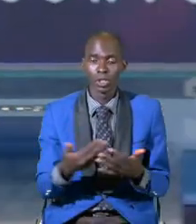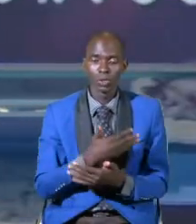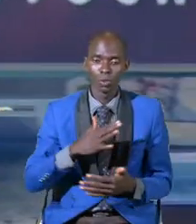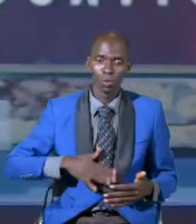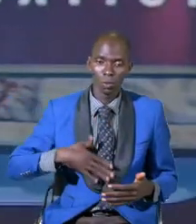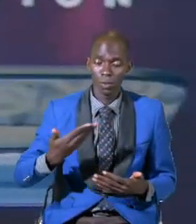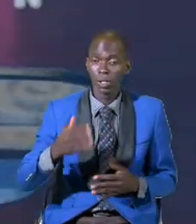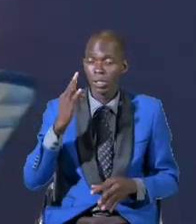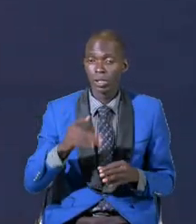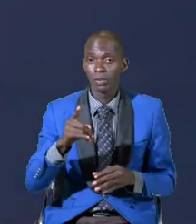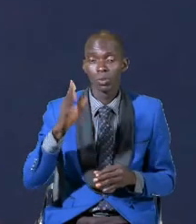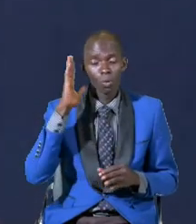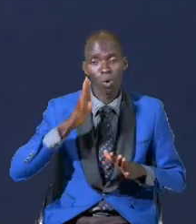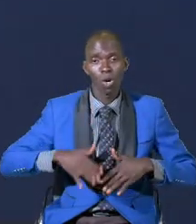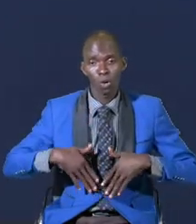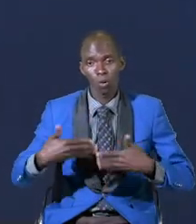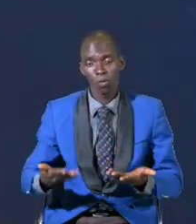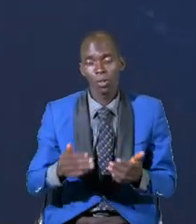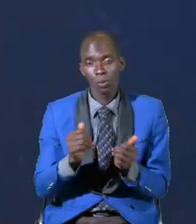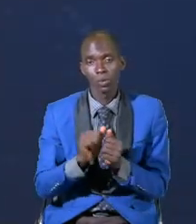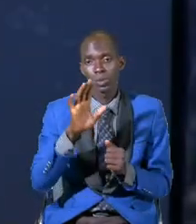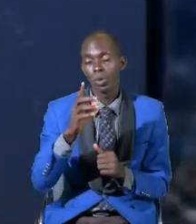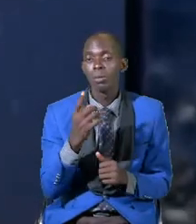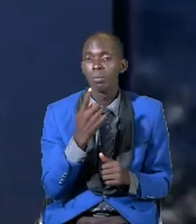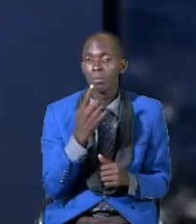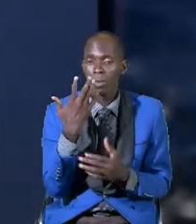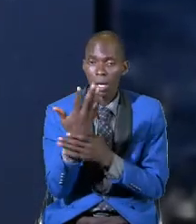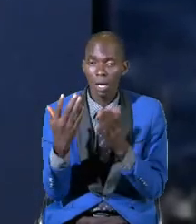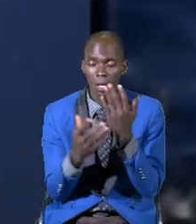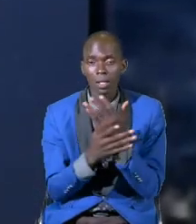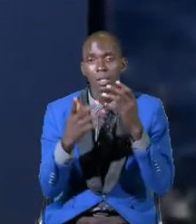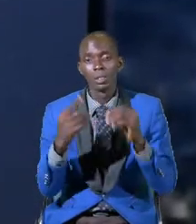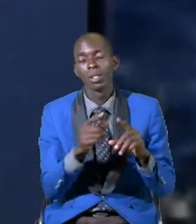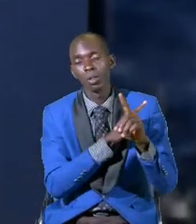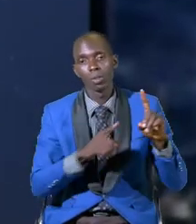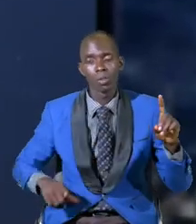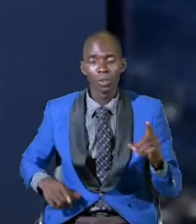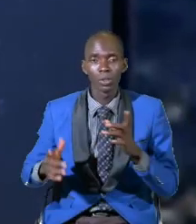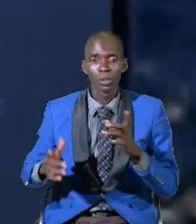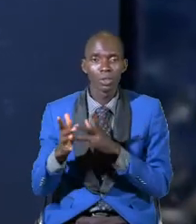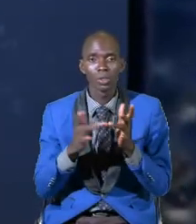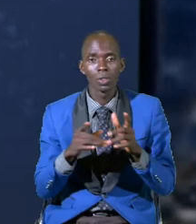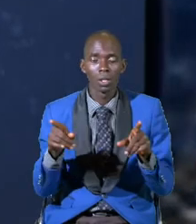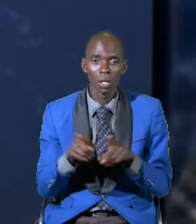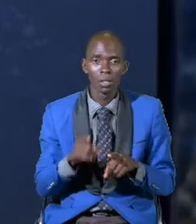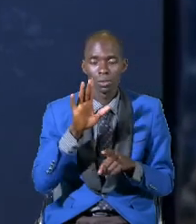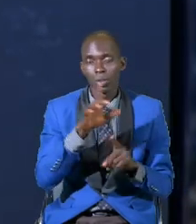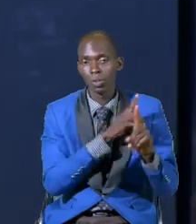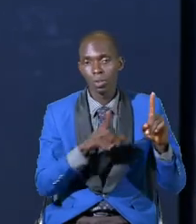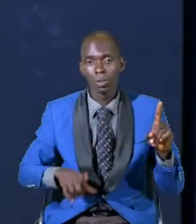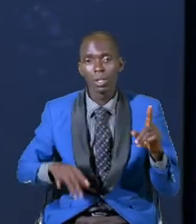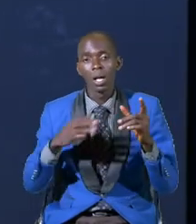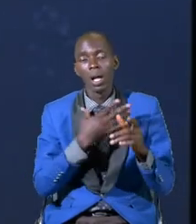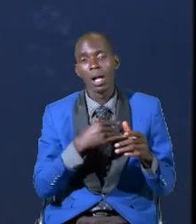your mouth the Lordship of Jesus and believe in your heart that he was raised from the dead,